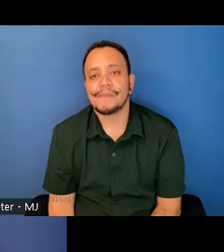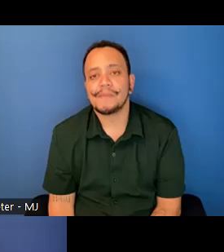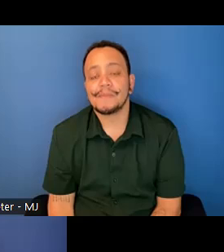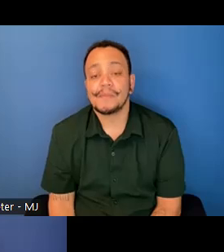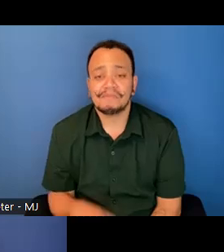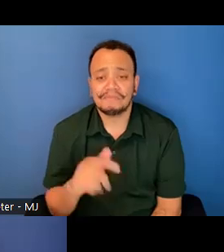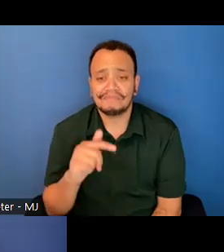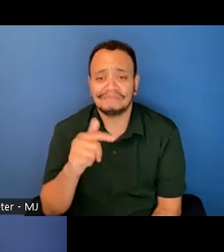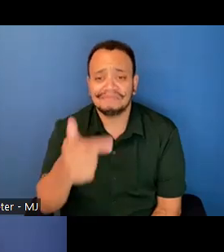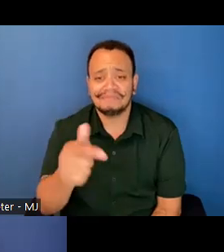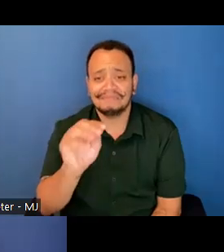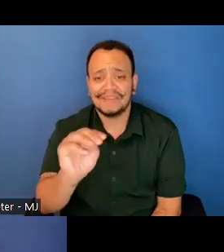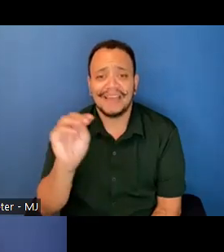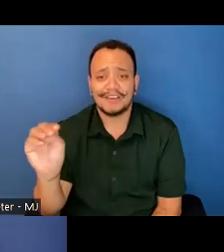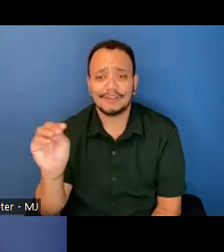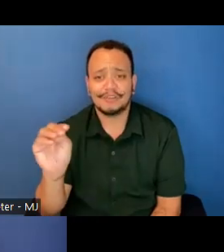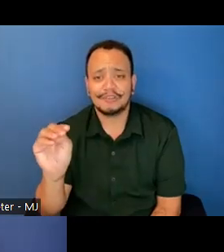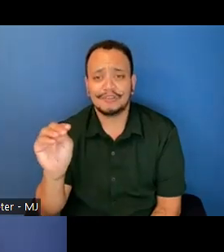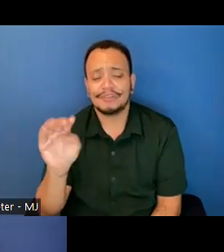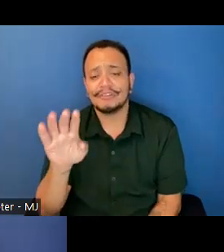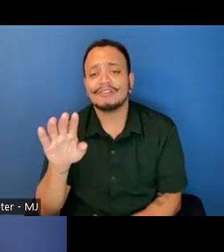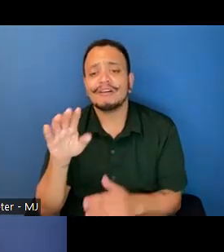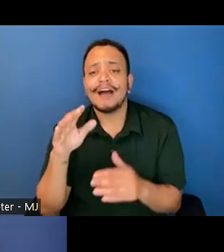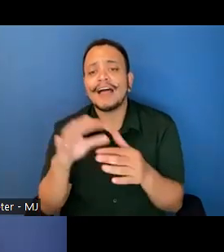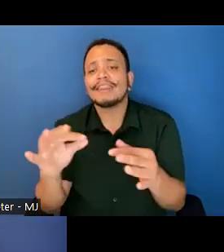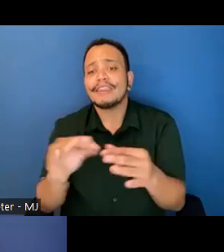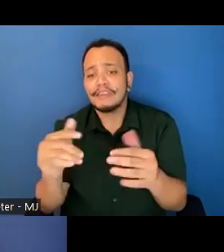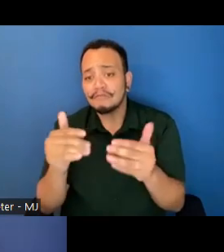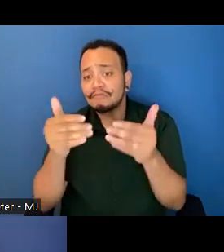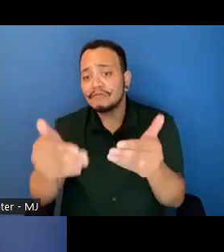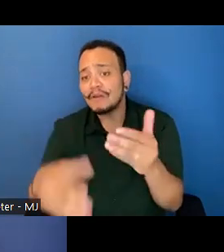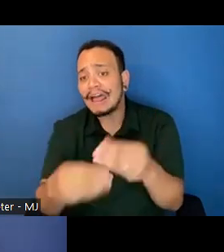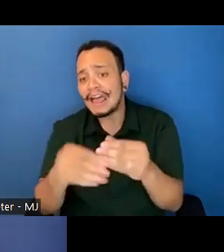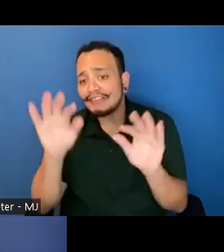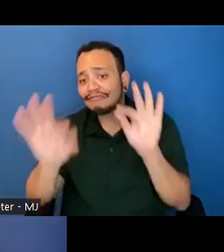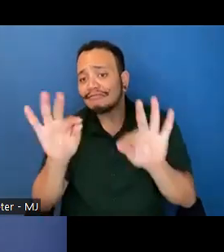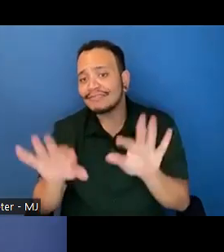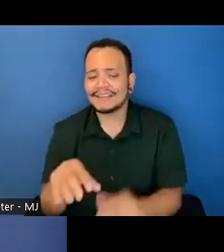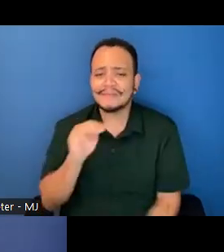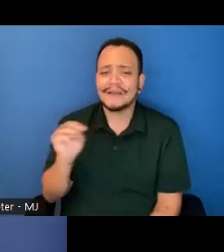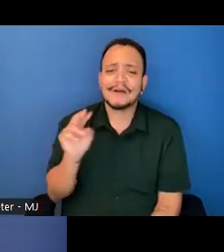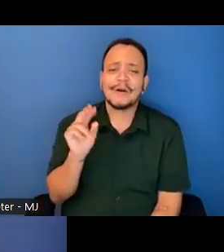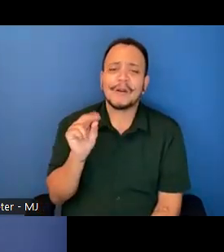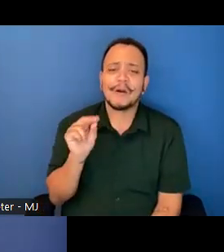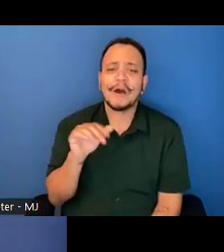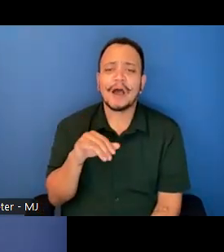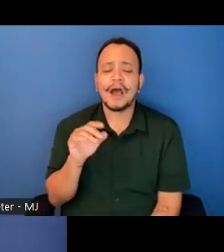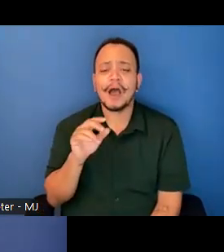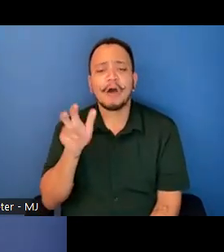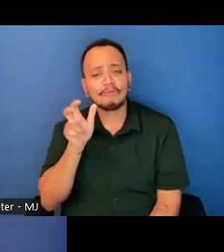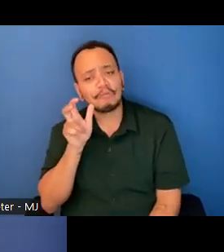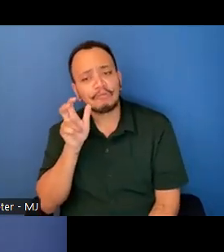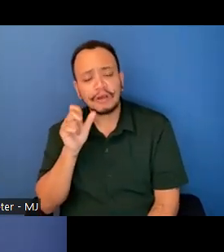Michael, did that spark some thought that you wanted to share? No, I just said absolutely.